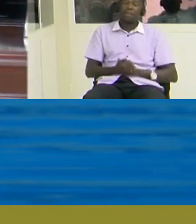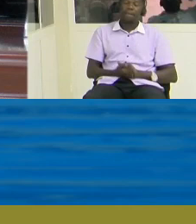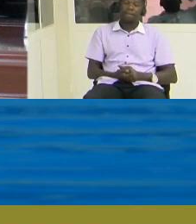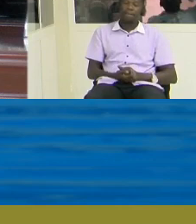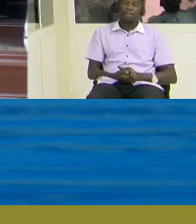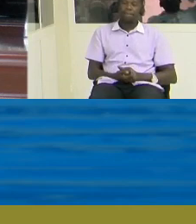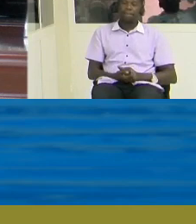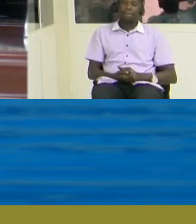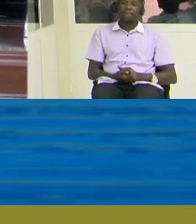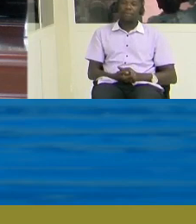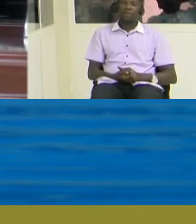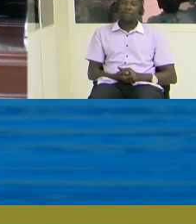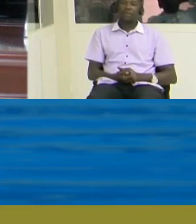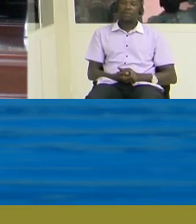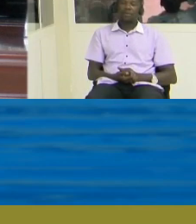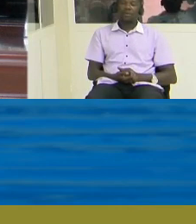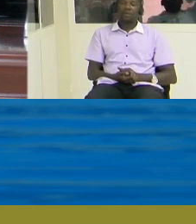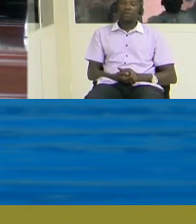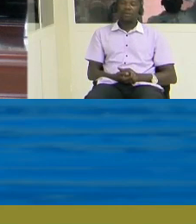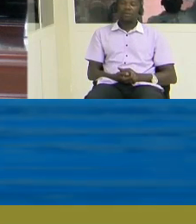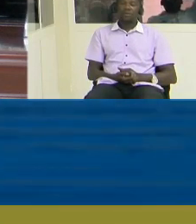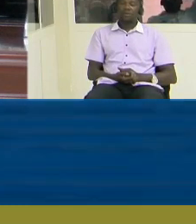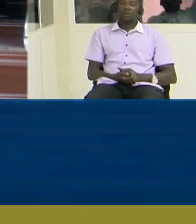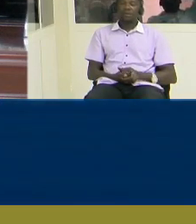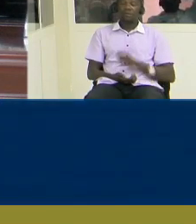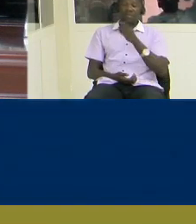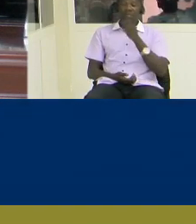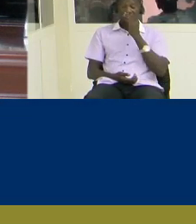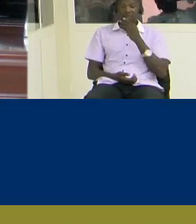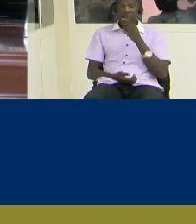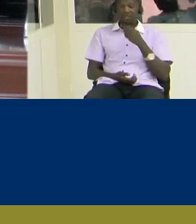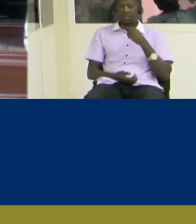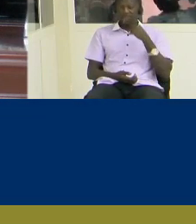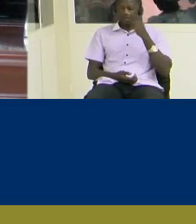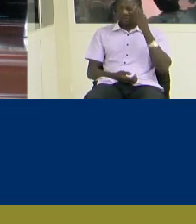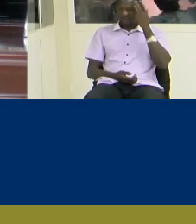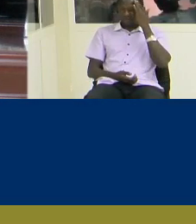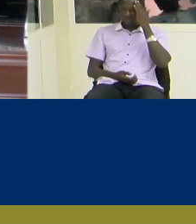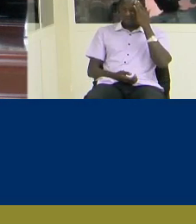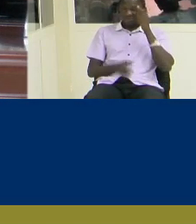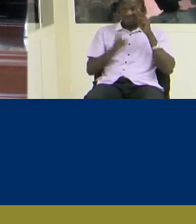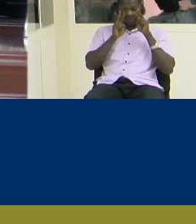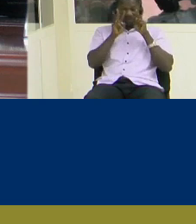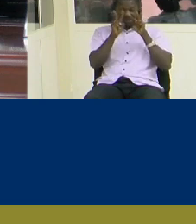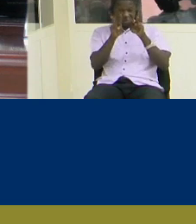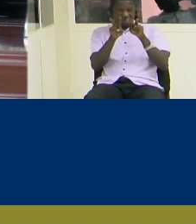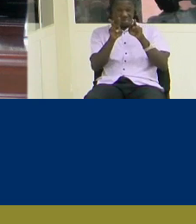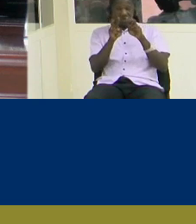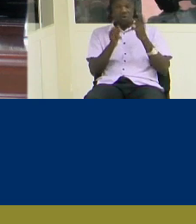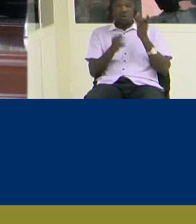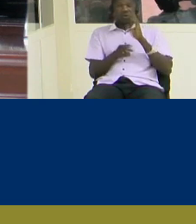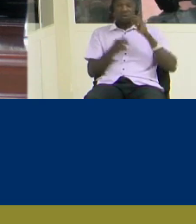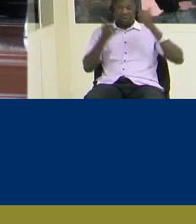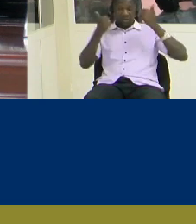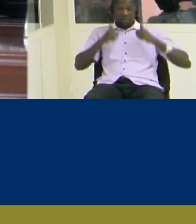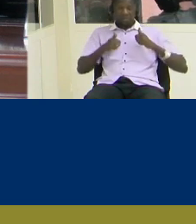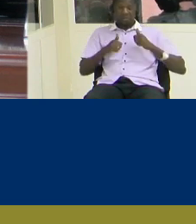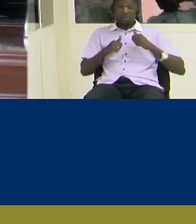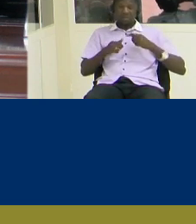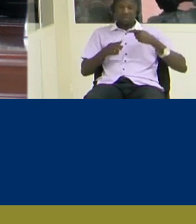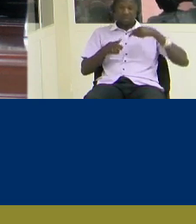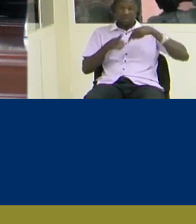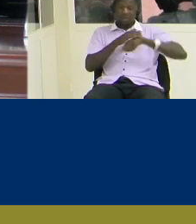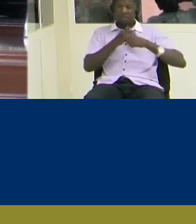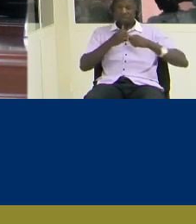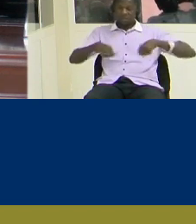according to him he based it on his observations of what was happening in an around state house and